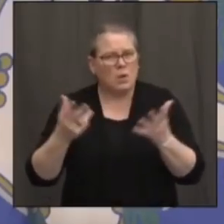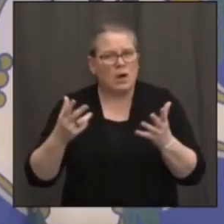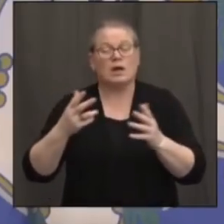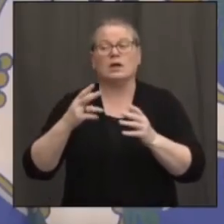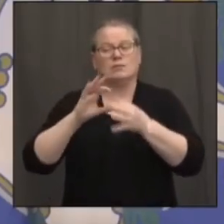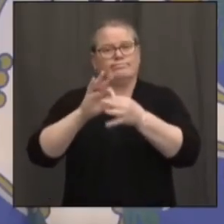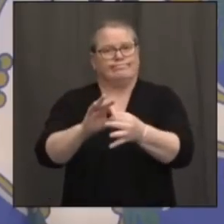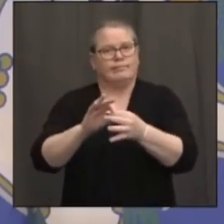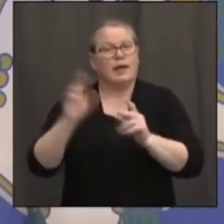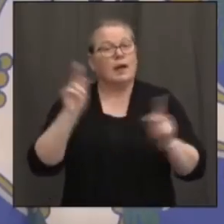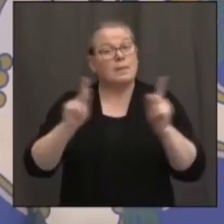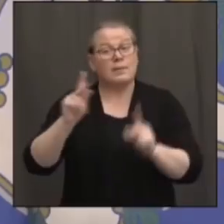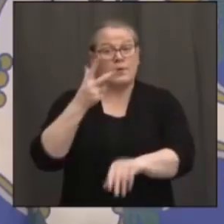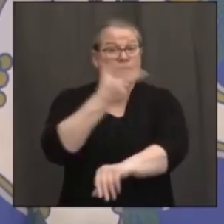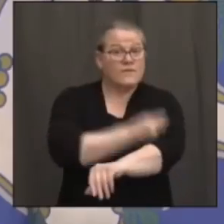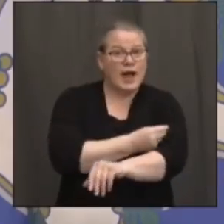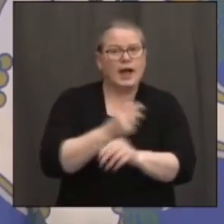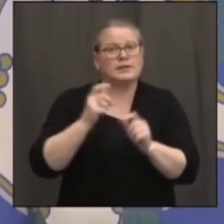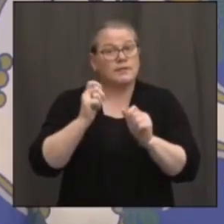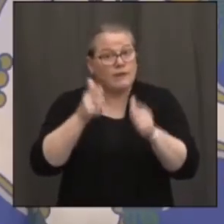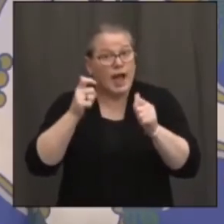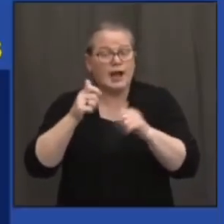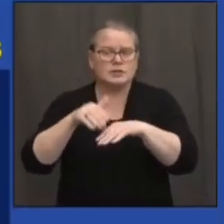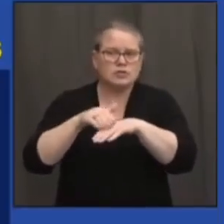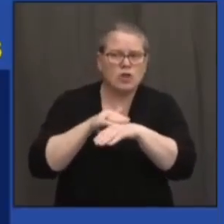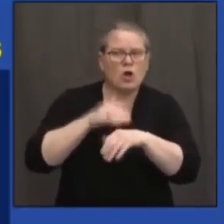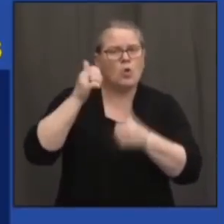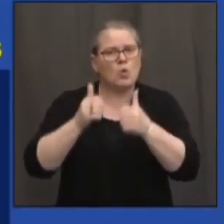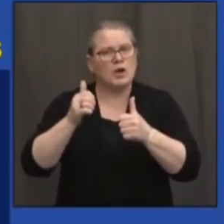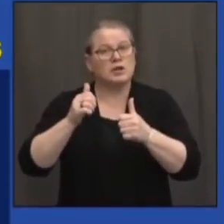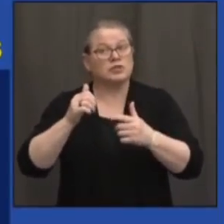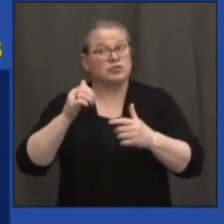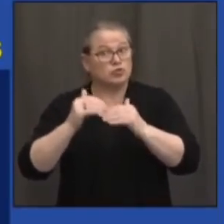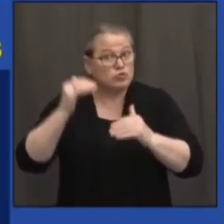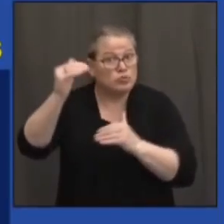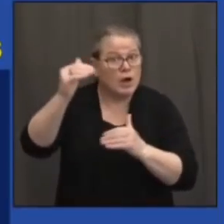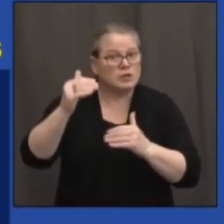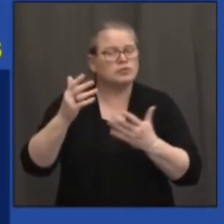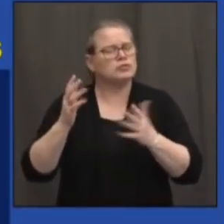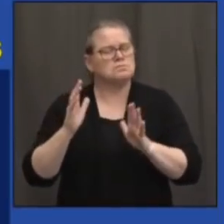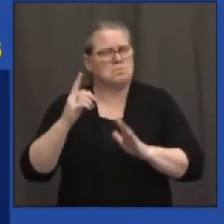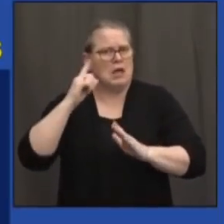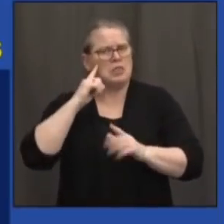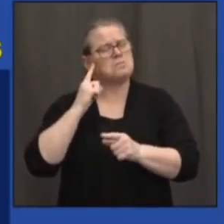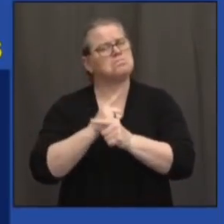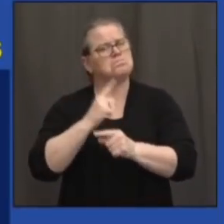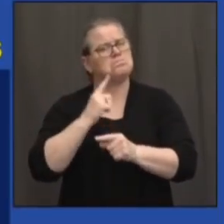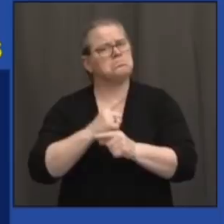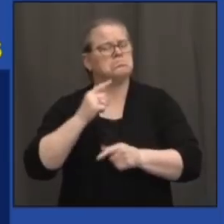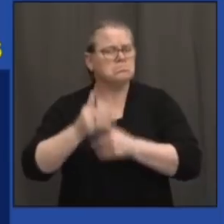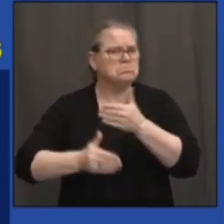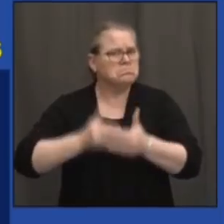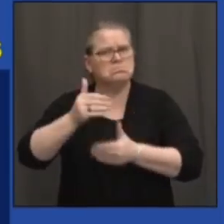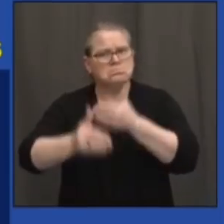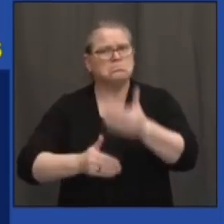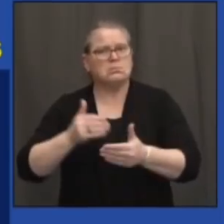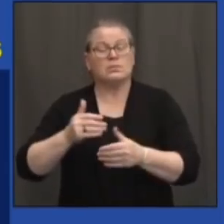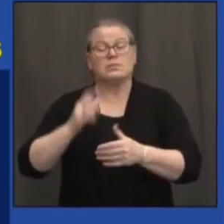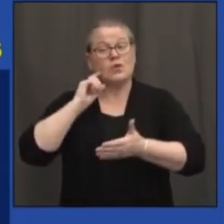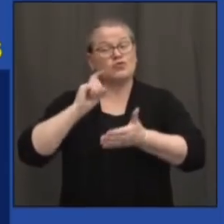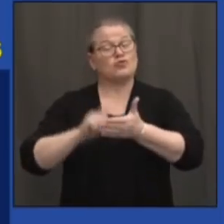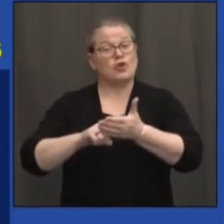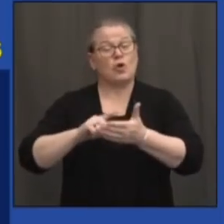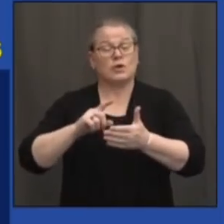too much? I don't think so. As you can see, from the chart on the right, the United States,